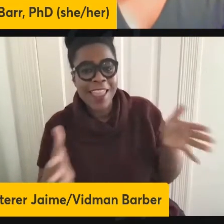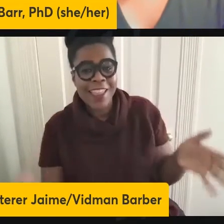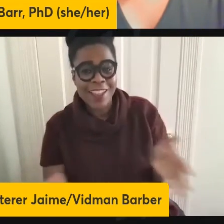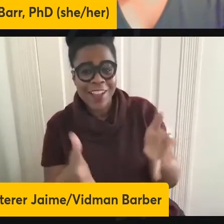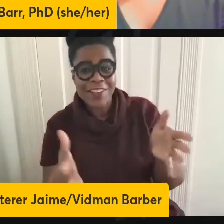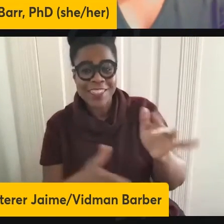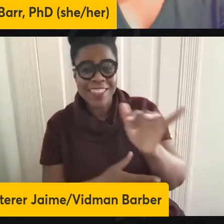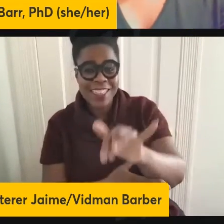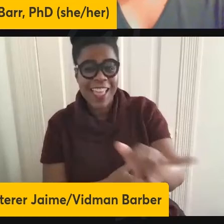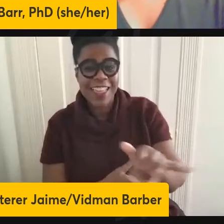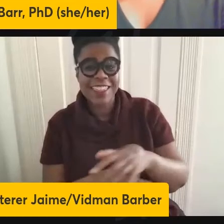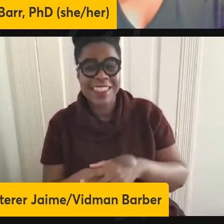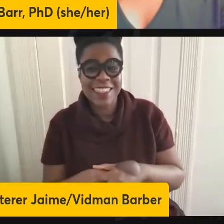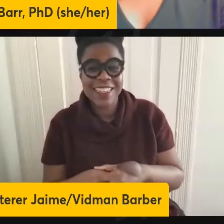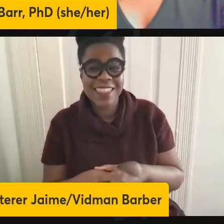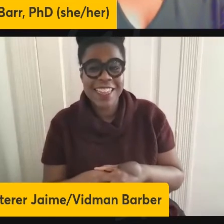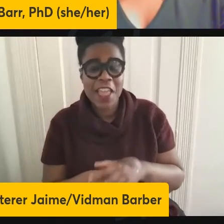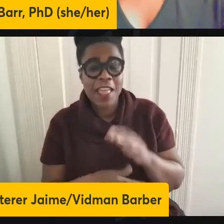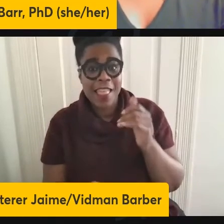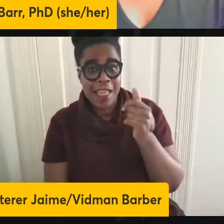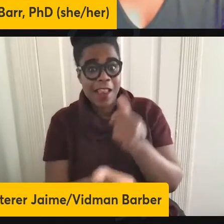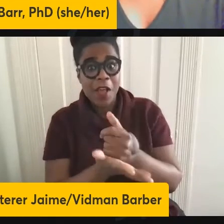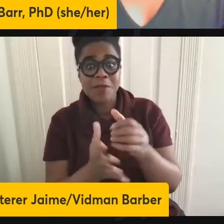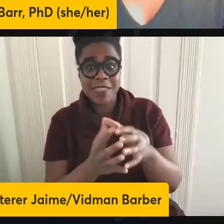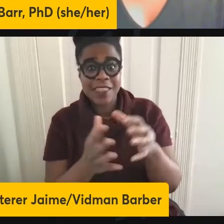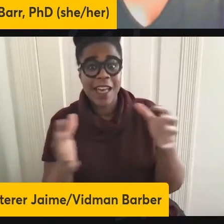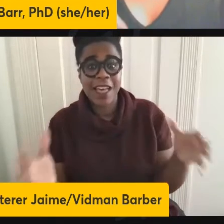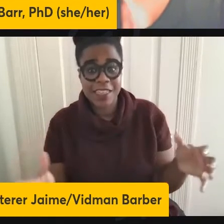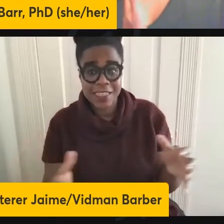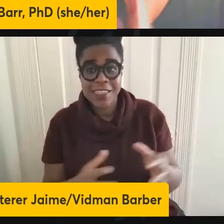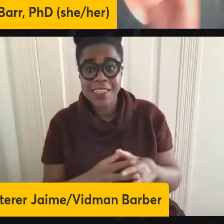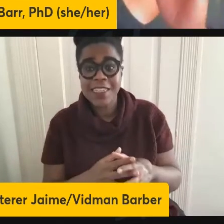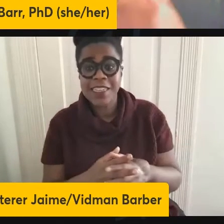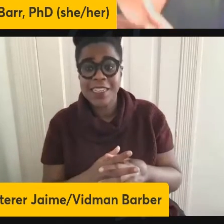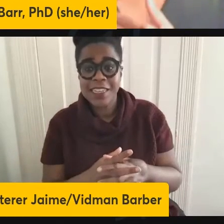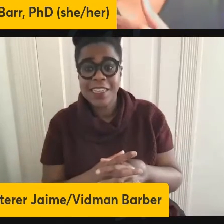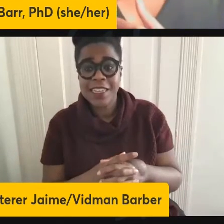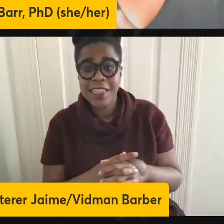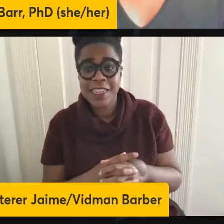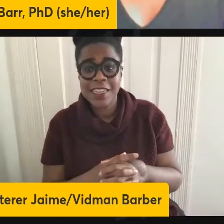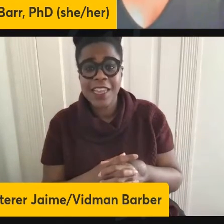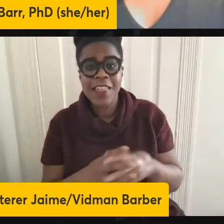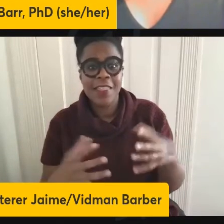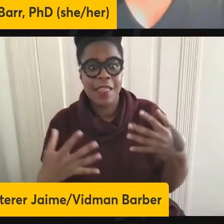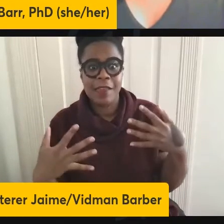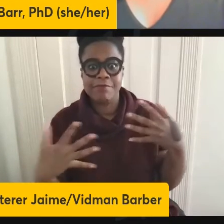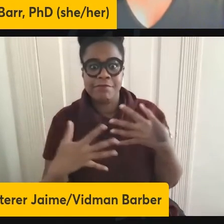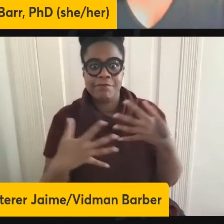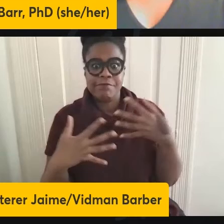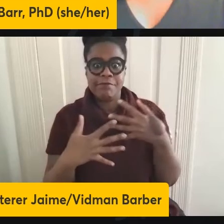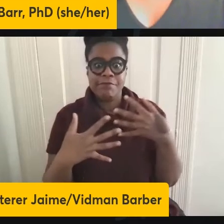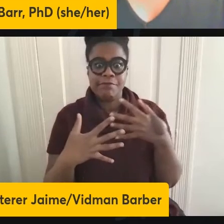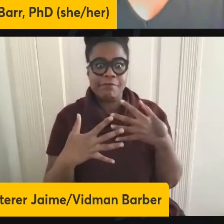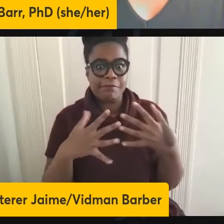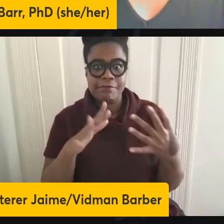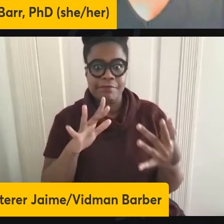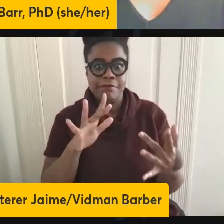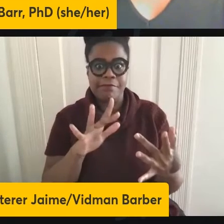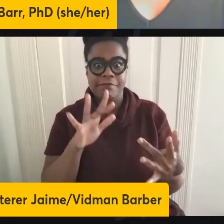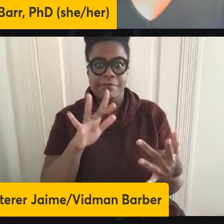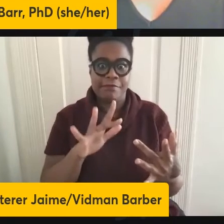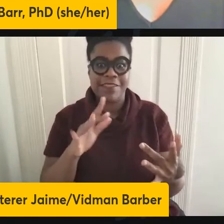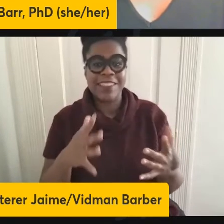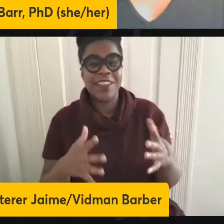that. And that helps a lot get across that fear of, reaching out